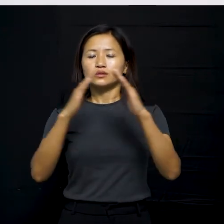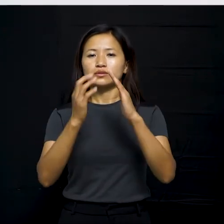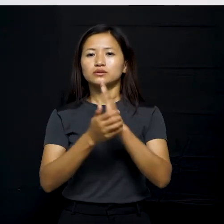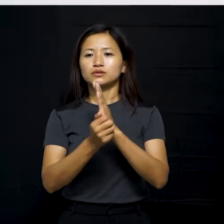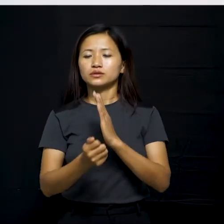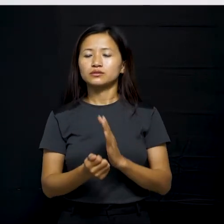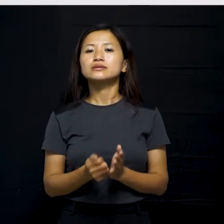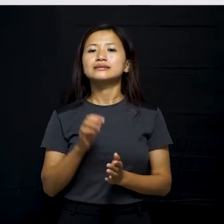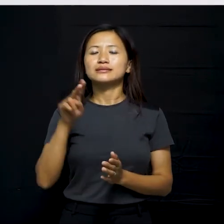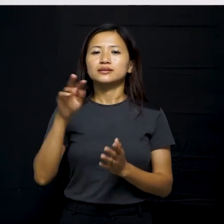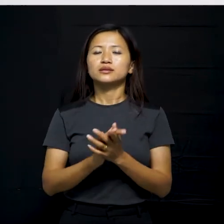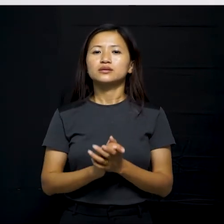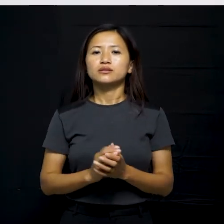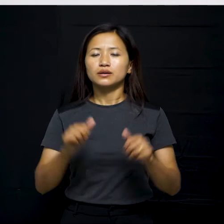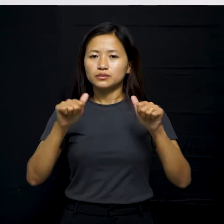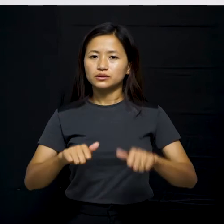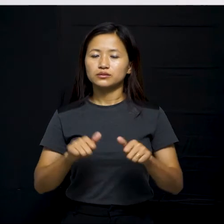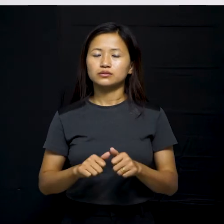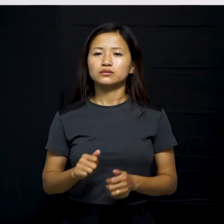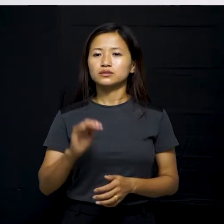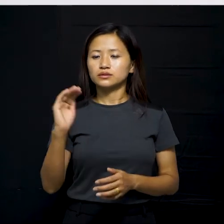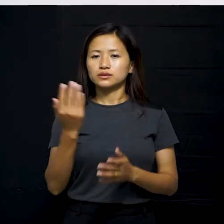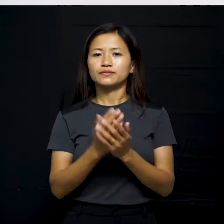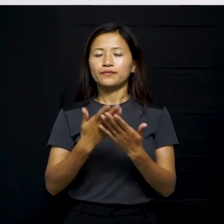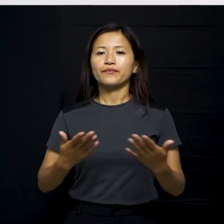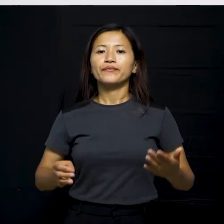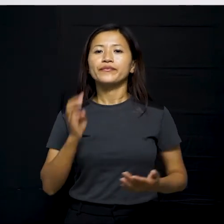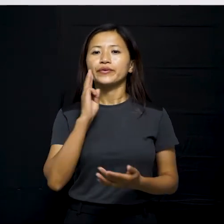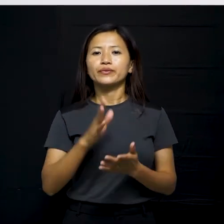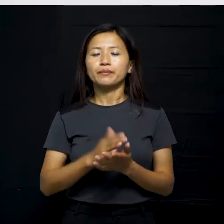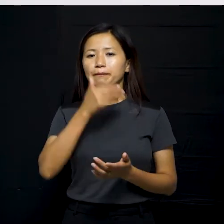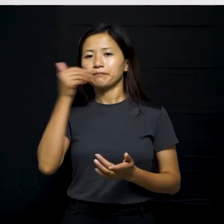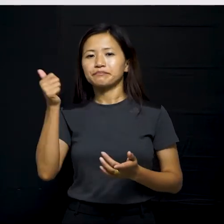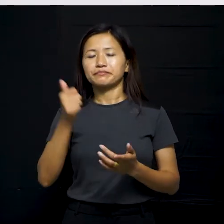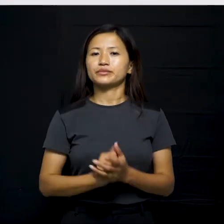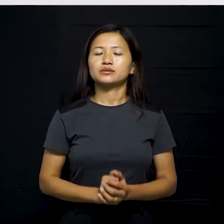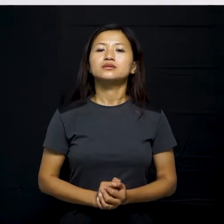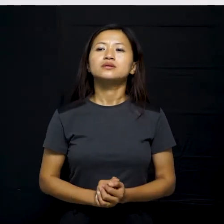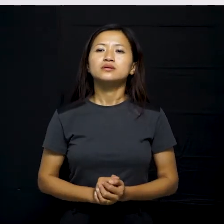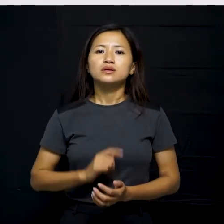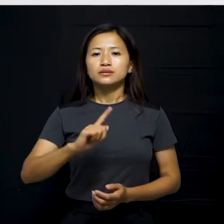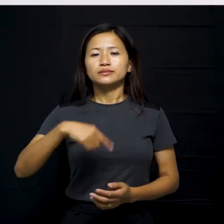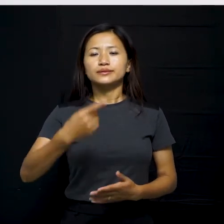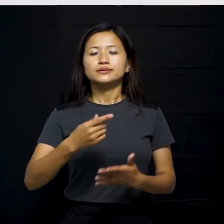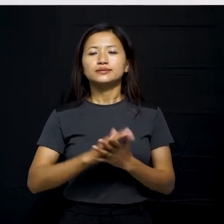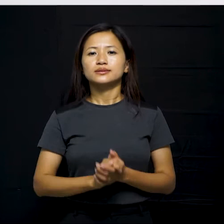that is to do, that is ability to do something well, to do much better. Okay. So next is